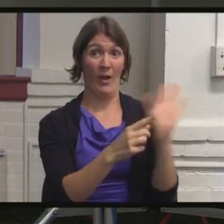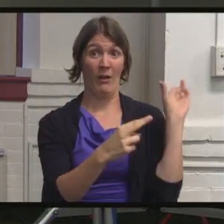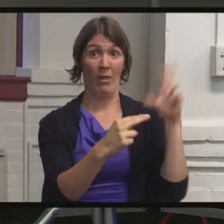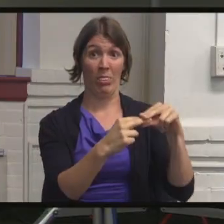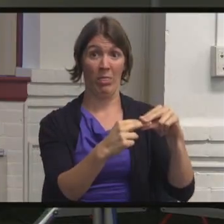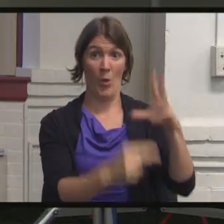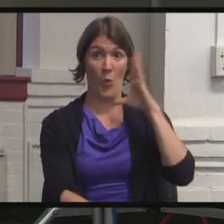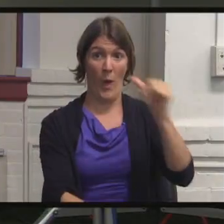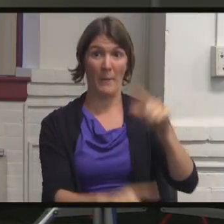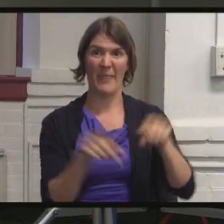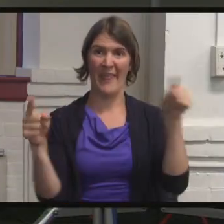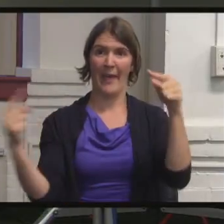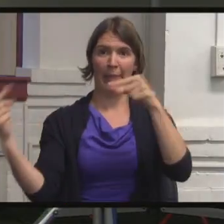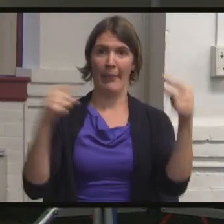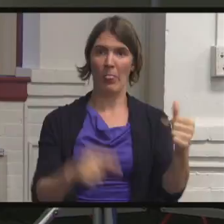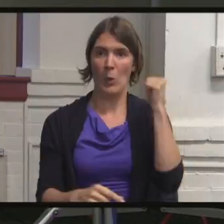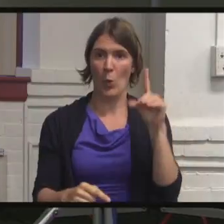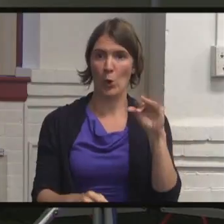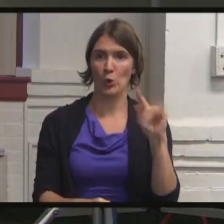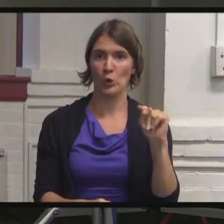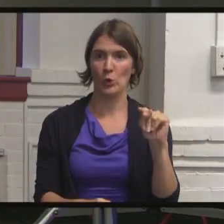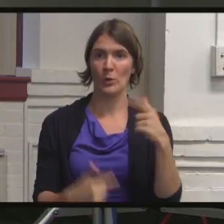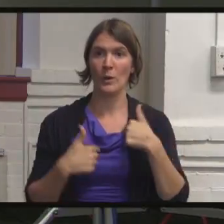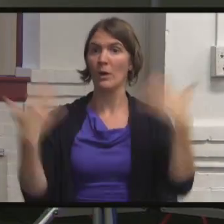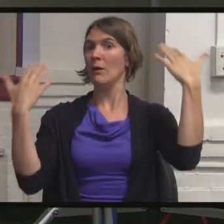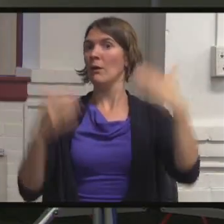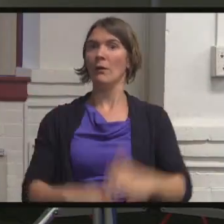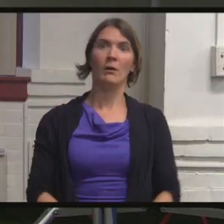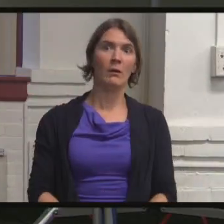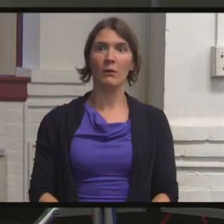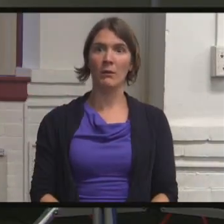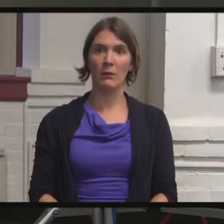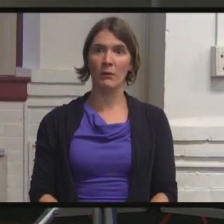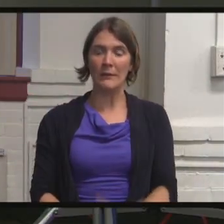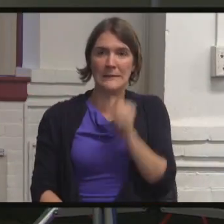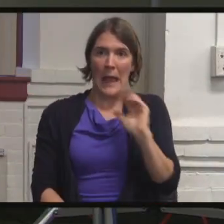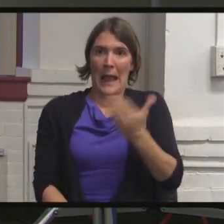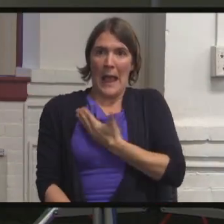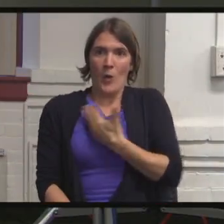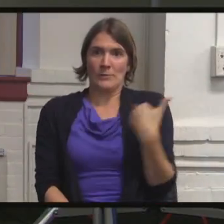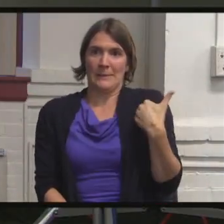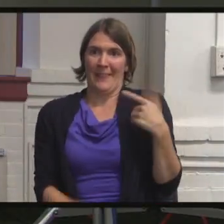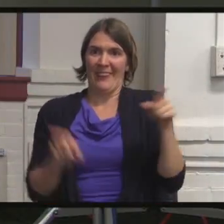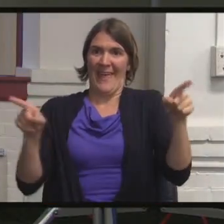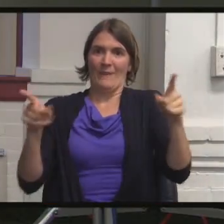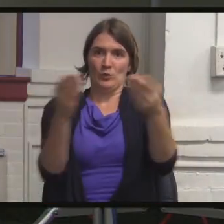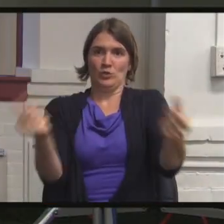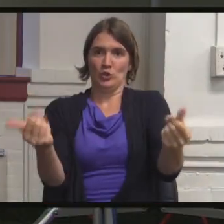dispute or resolution between two entities that we have nothing to do with? And so